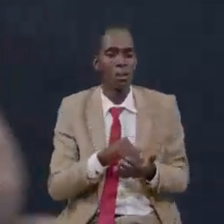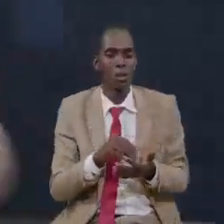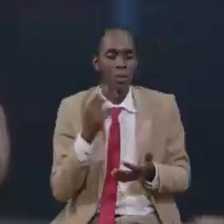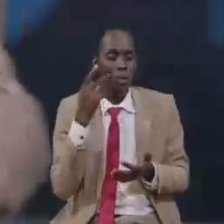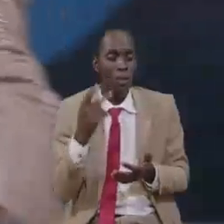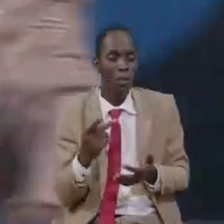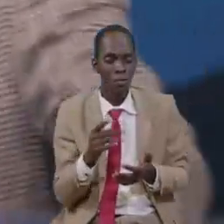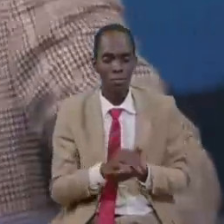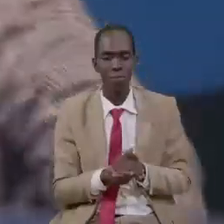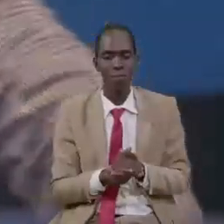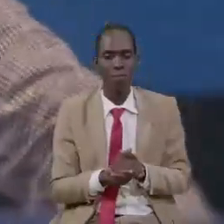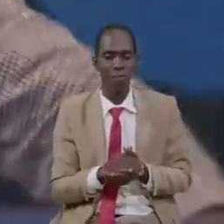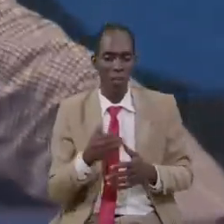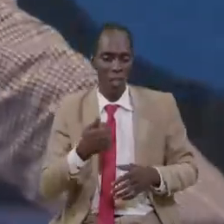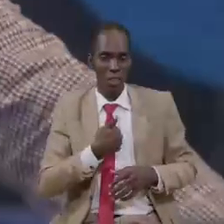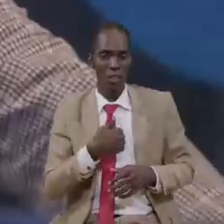pushed Absalom,